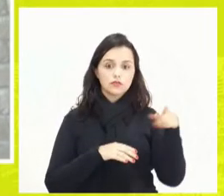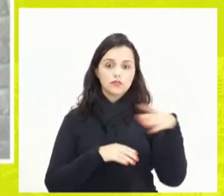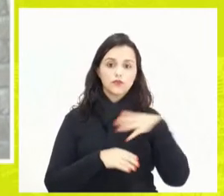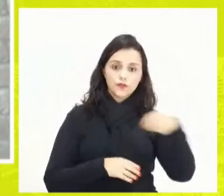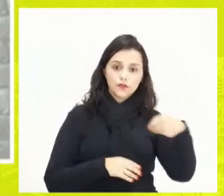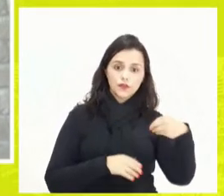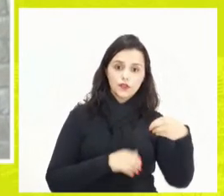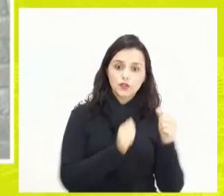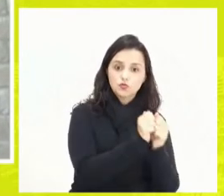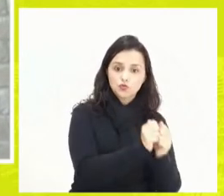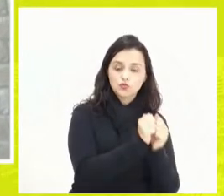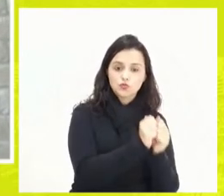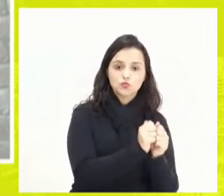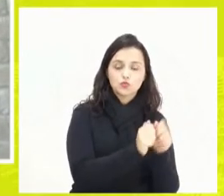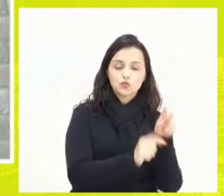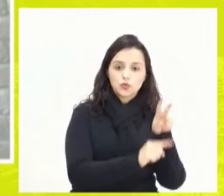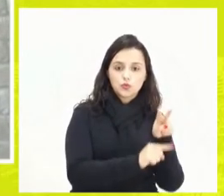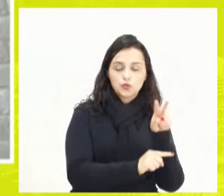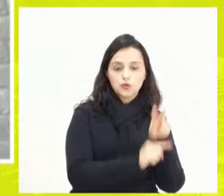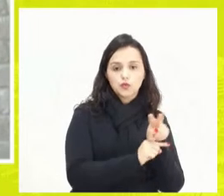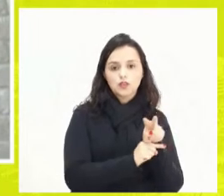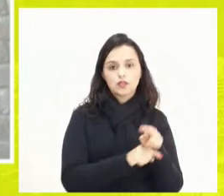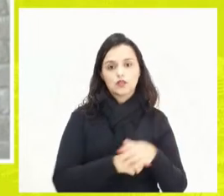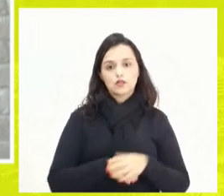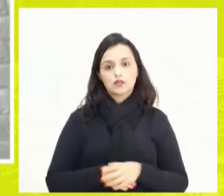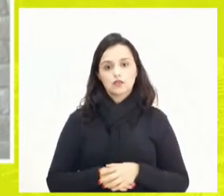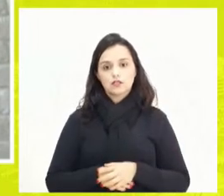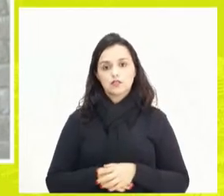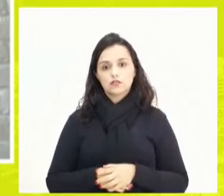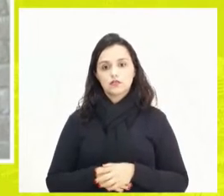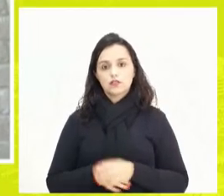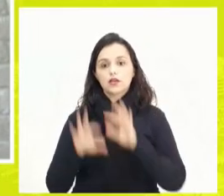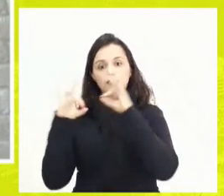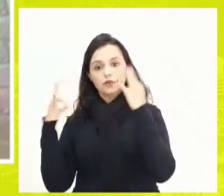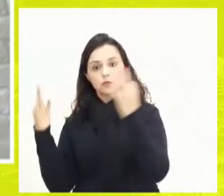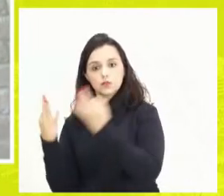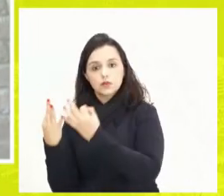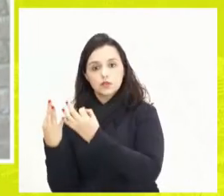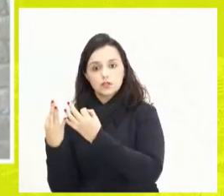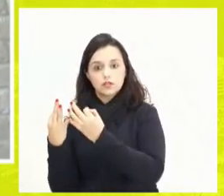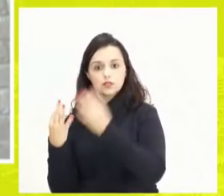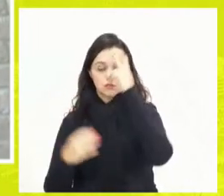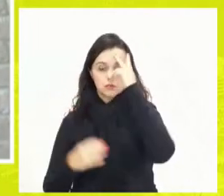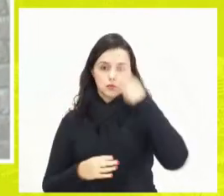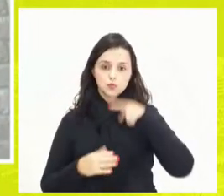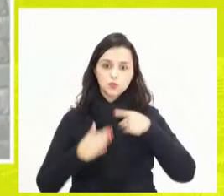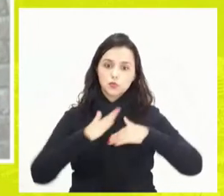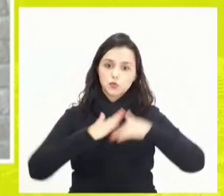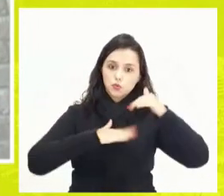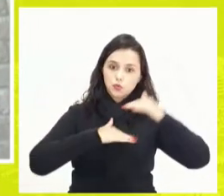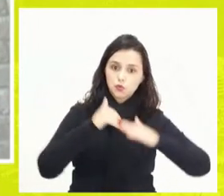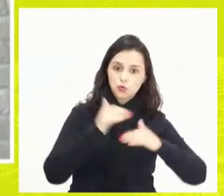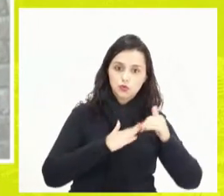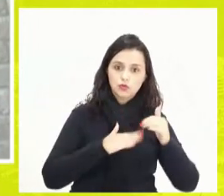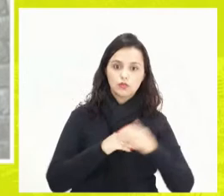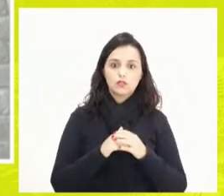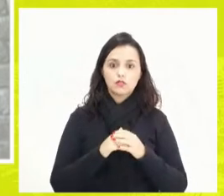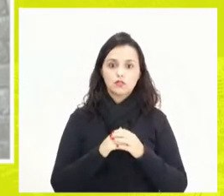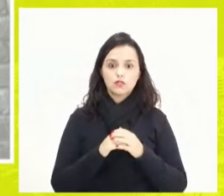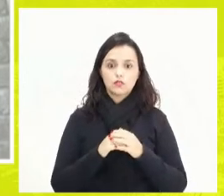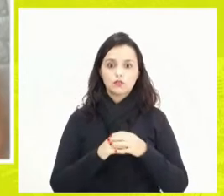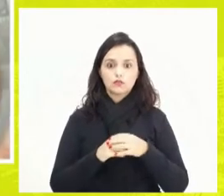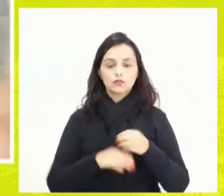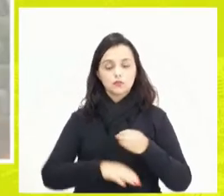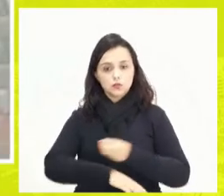activity valuing your individuality your family your self-care your emotional world communicates a